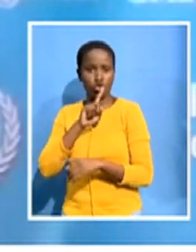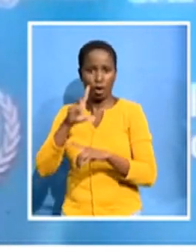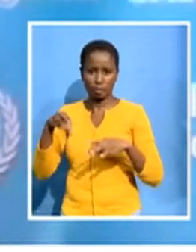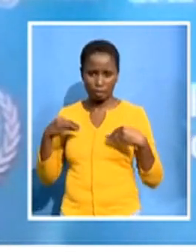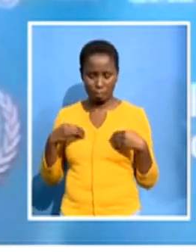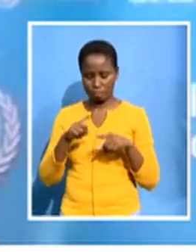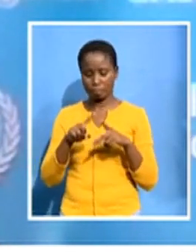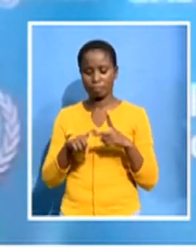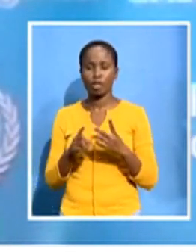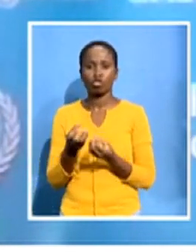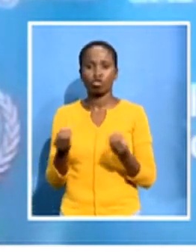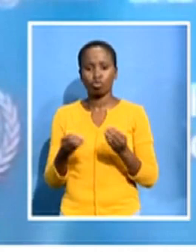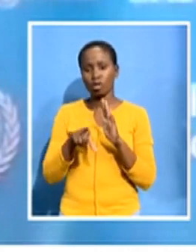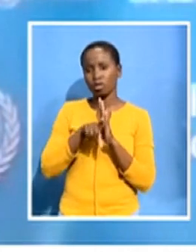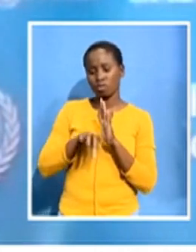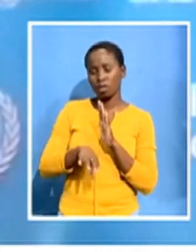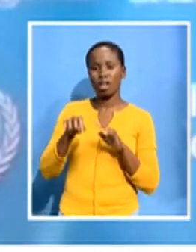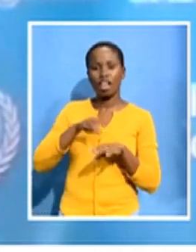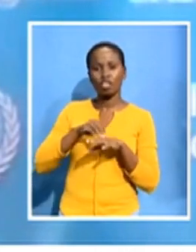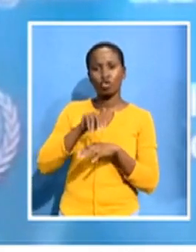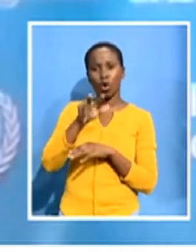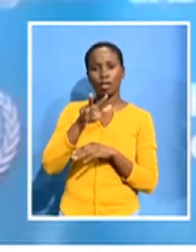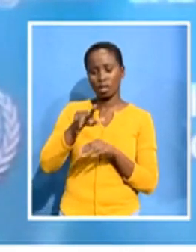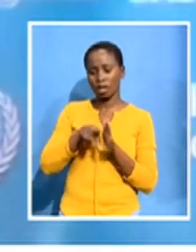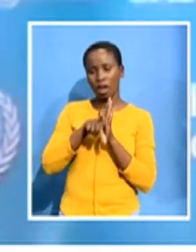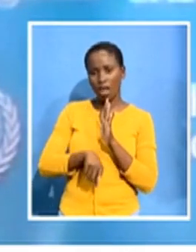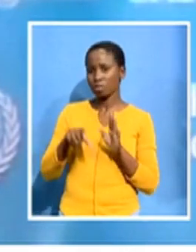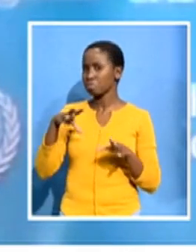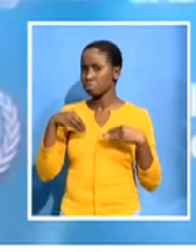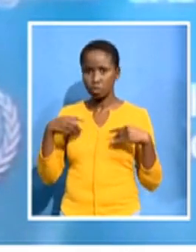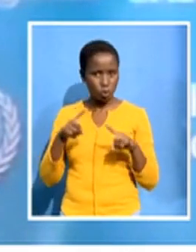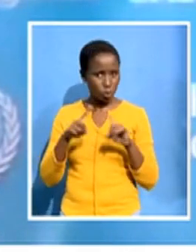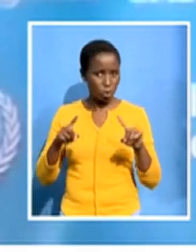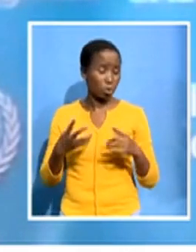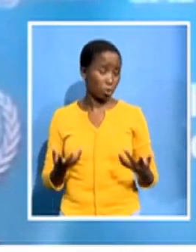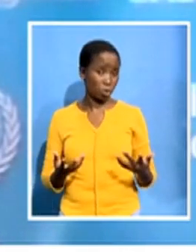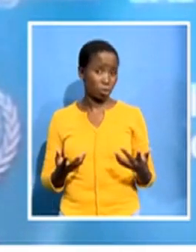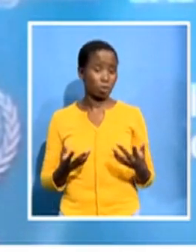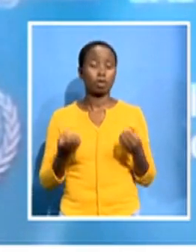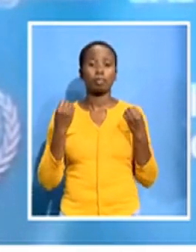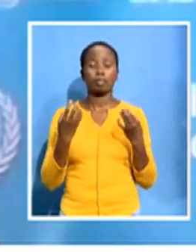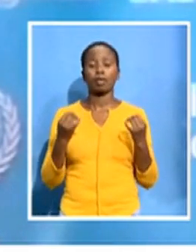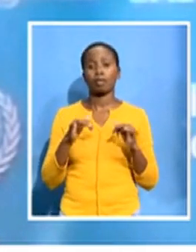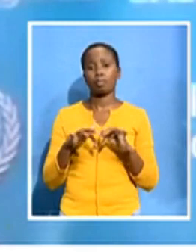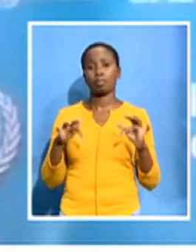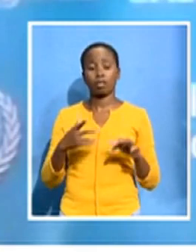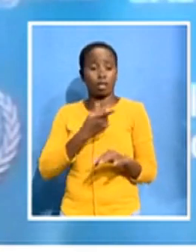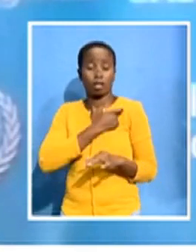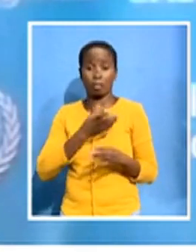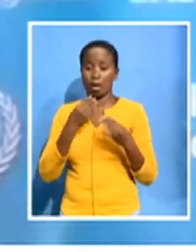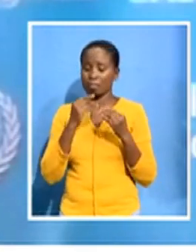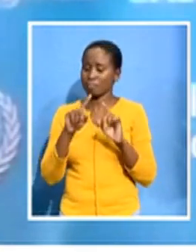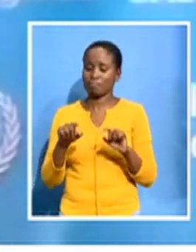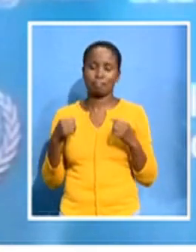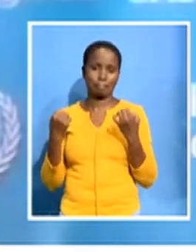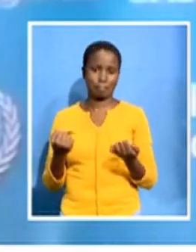of or people who are immunosuppressed. There are many people who may not be able to get it. And then, of course, there's the lack of access to